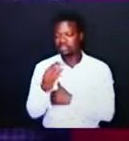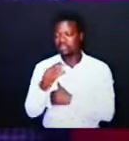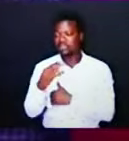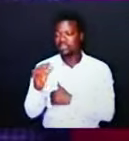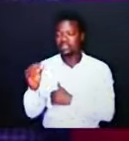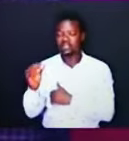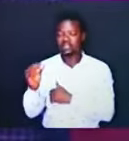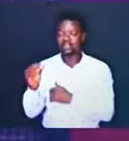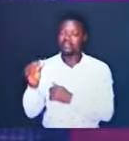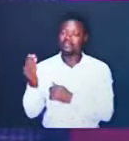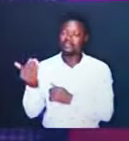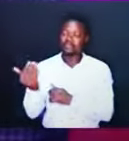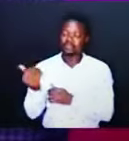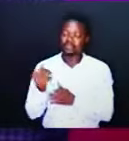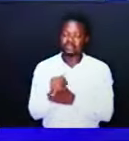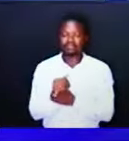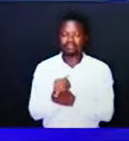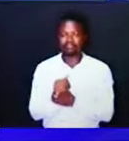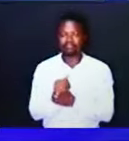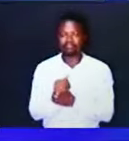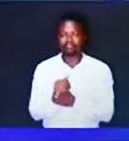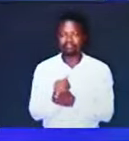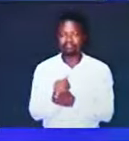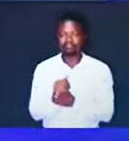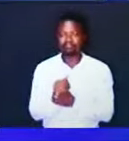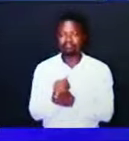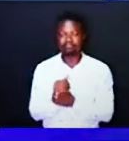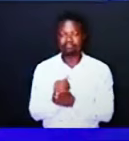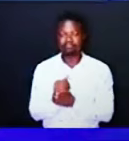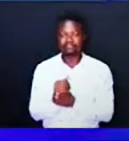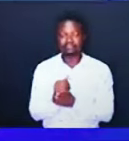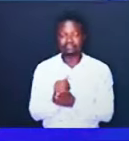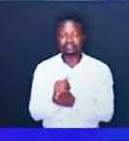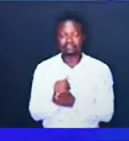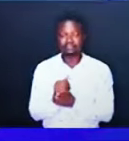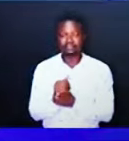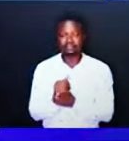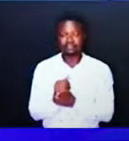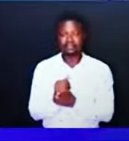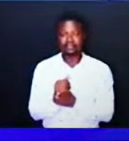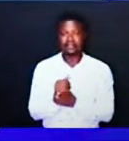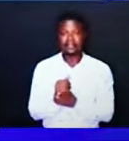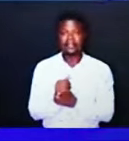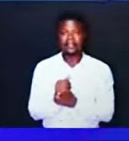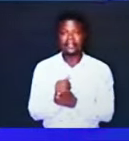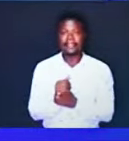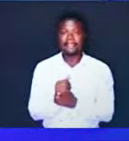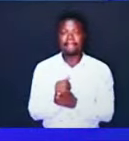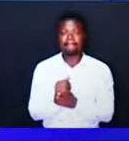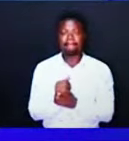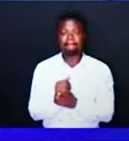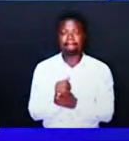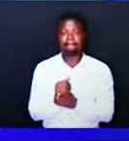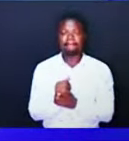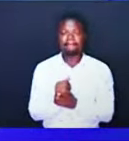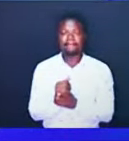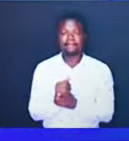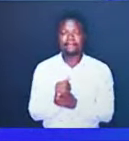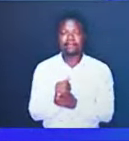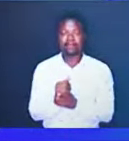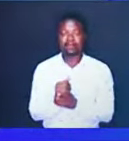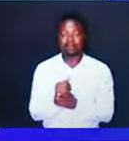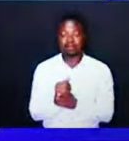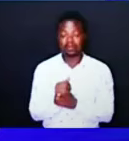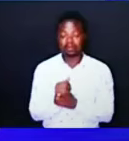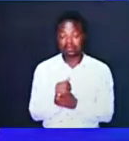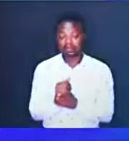3:14-15. I'll prefer the King James version. Ye can keep so for man no eti miensa yi mu dunan ani dunum.